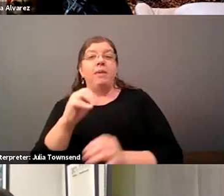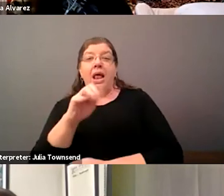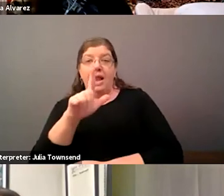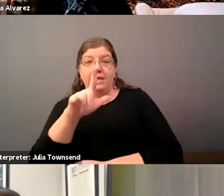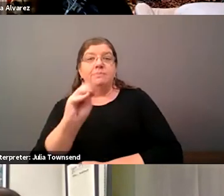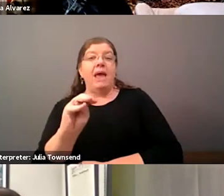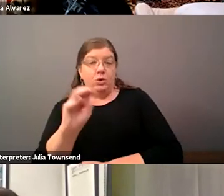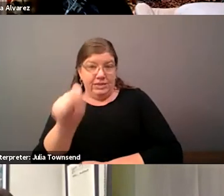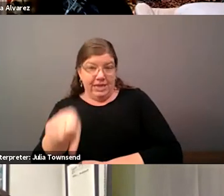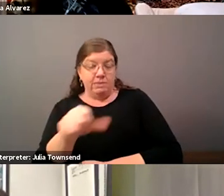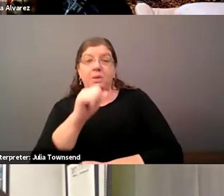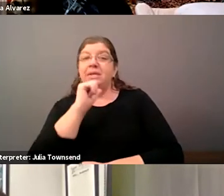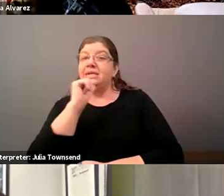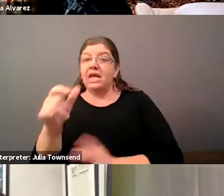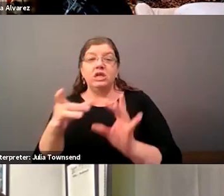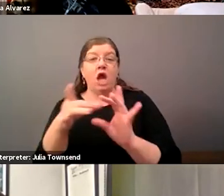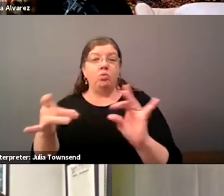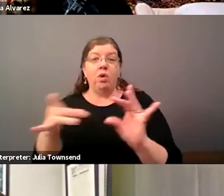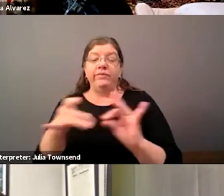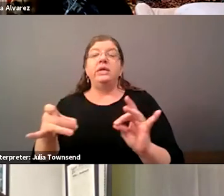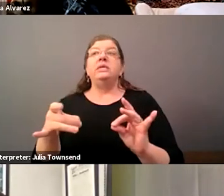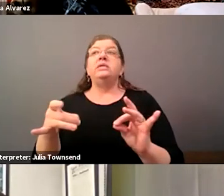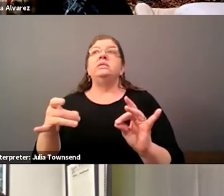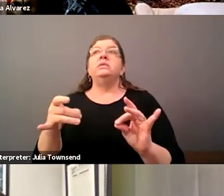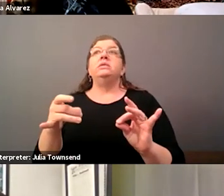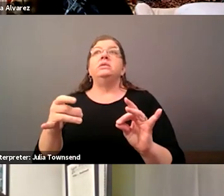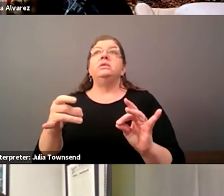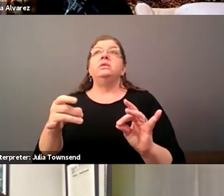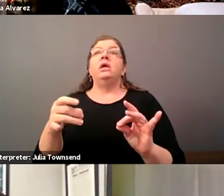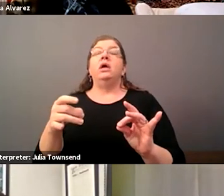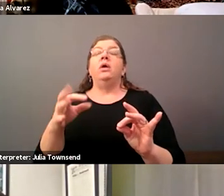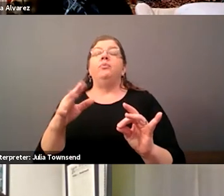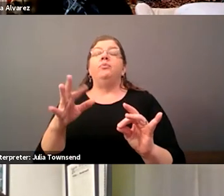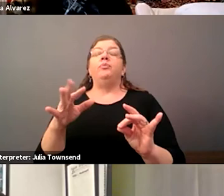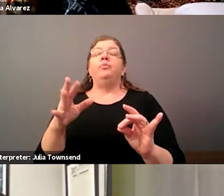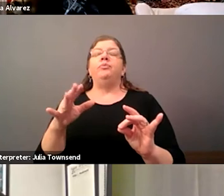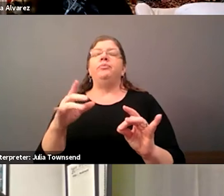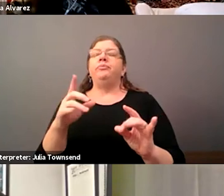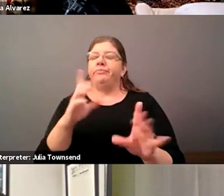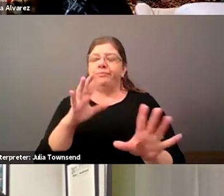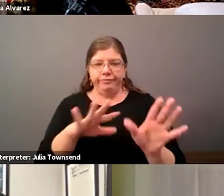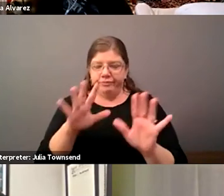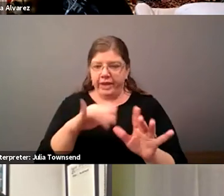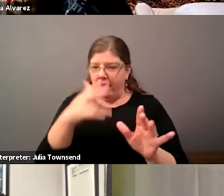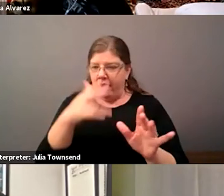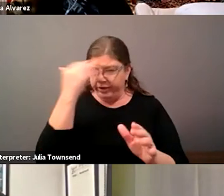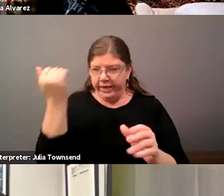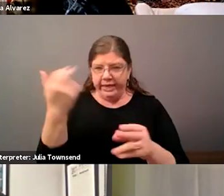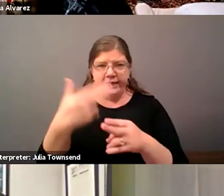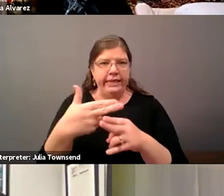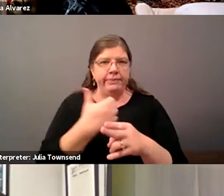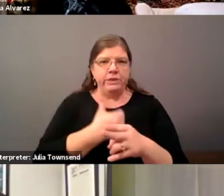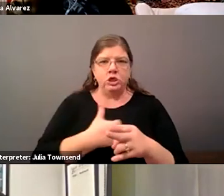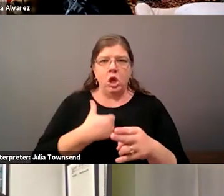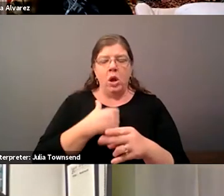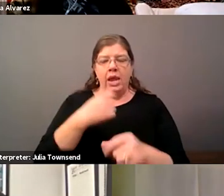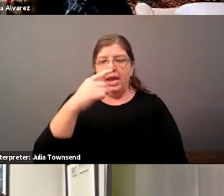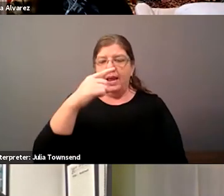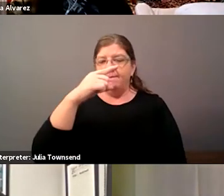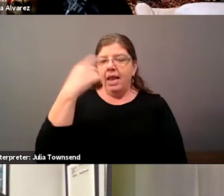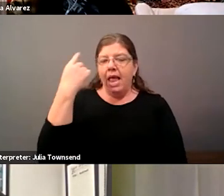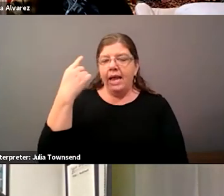reference is the uh the black i'm sorry i'm forgetting the name of it but the black